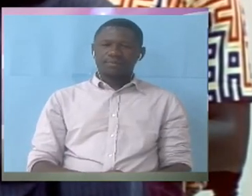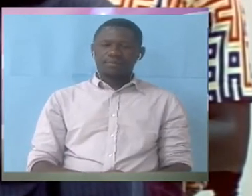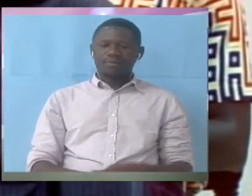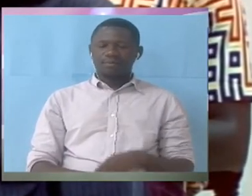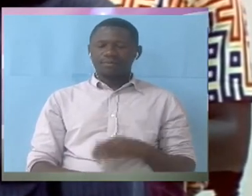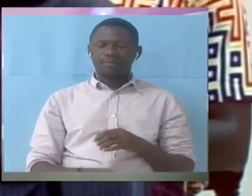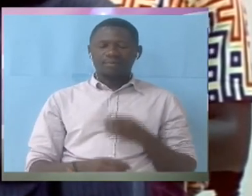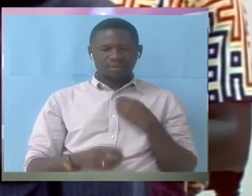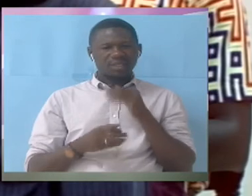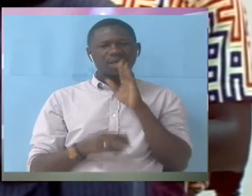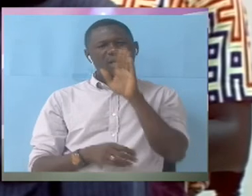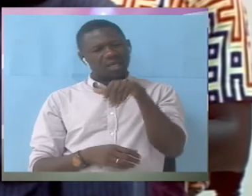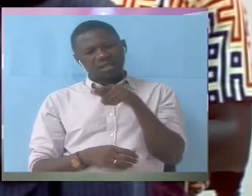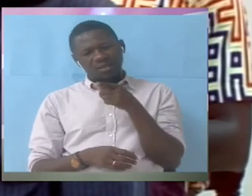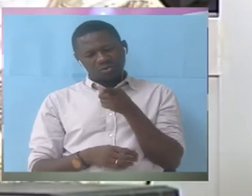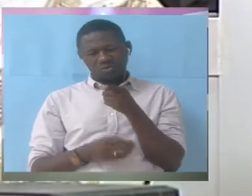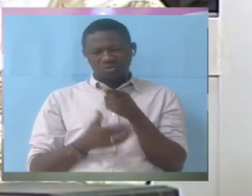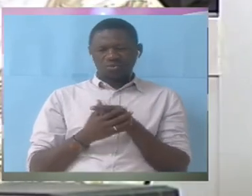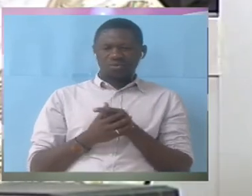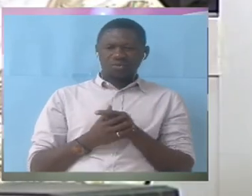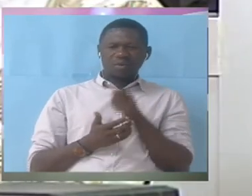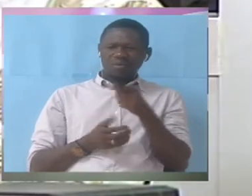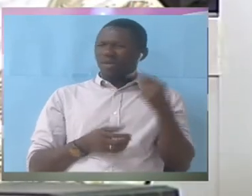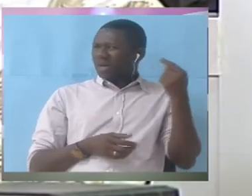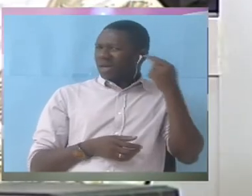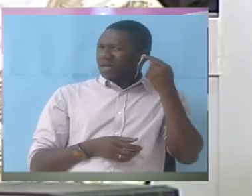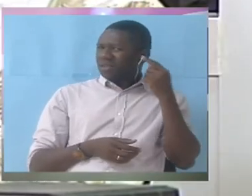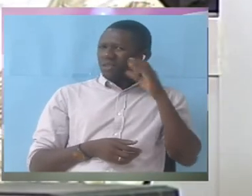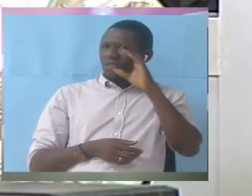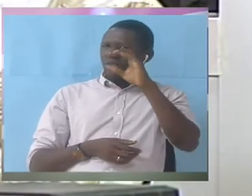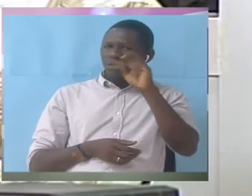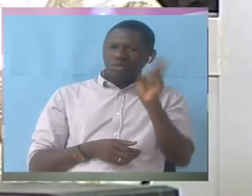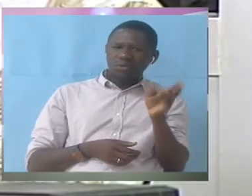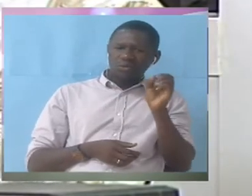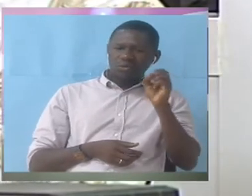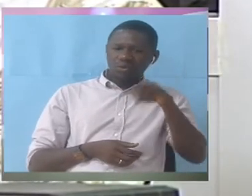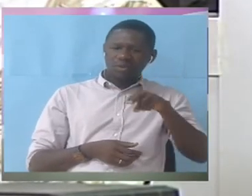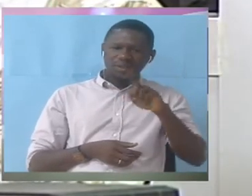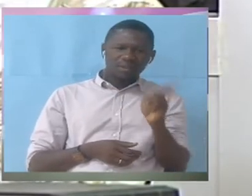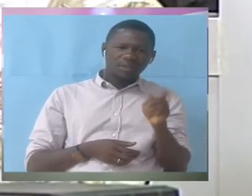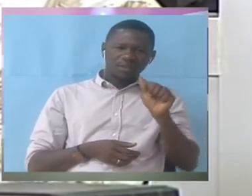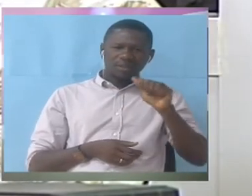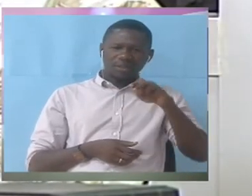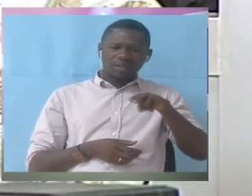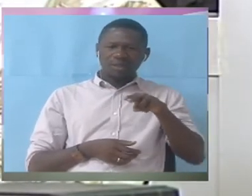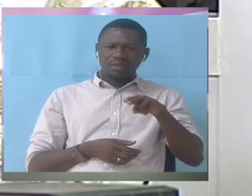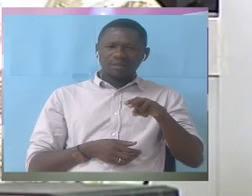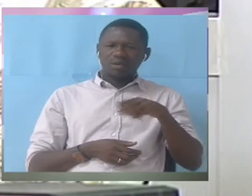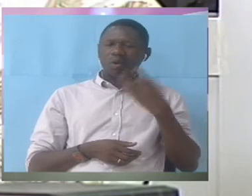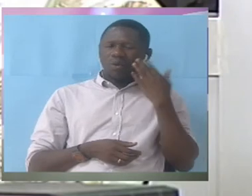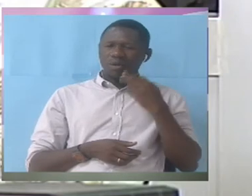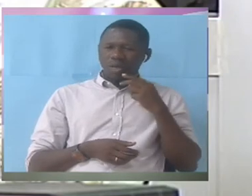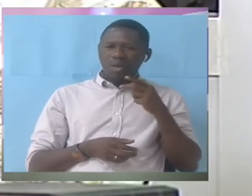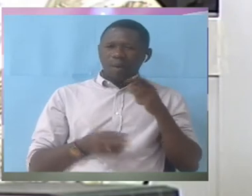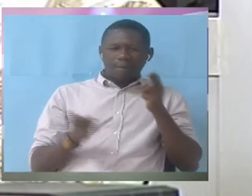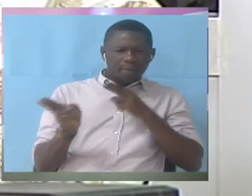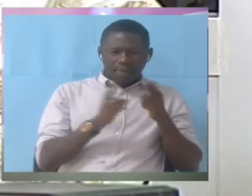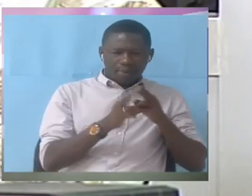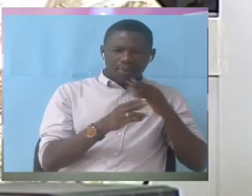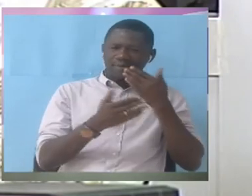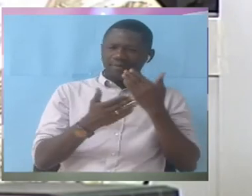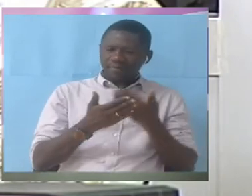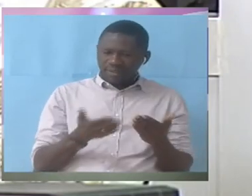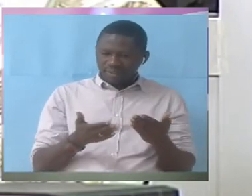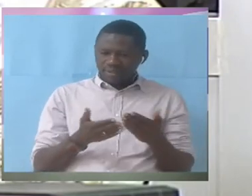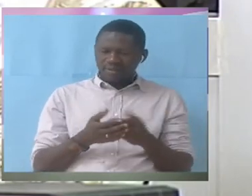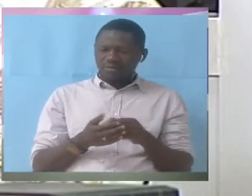said to him, maneko, I heard Chongan's voice when the shots were down. De gana baati Chongan de te boba soxi bal yi dal na be